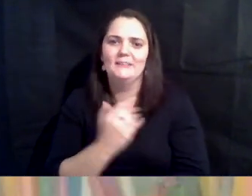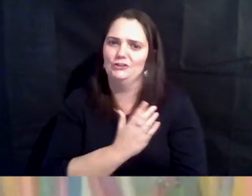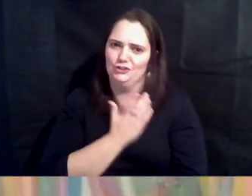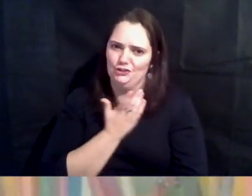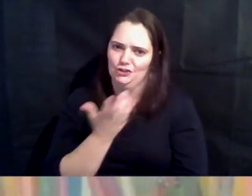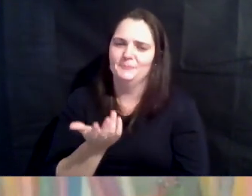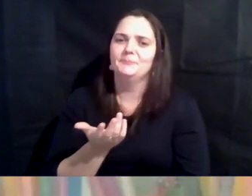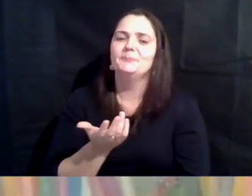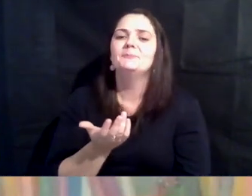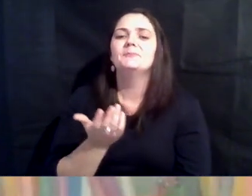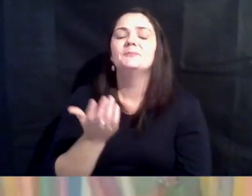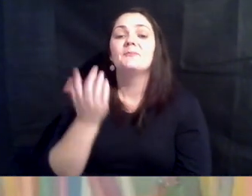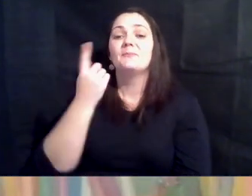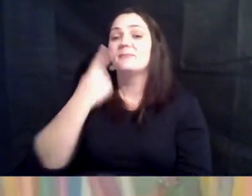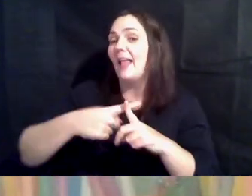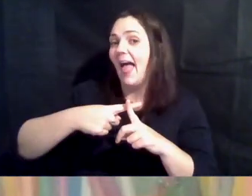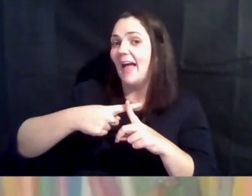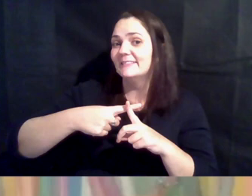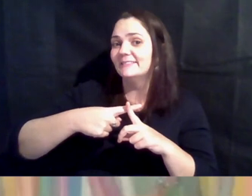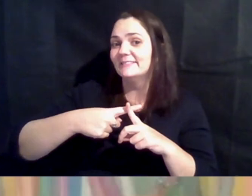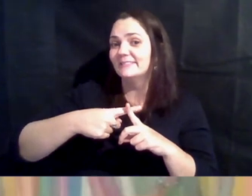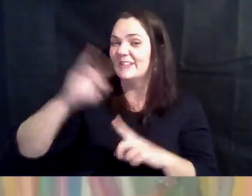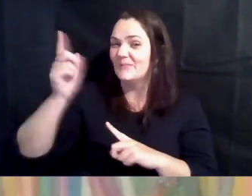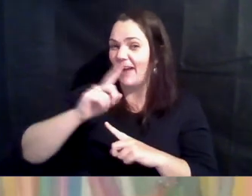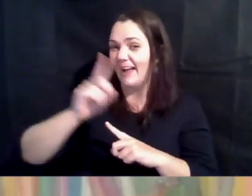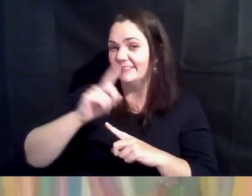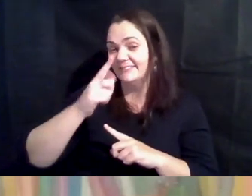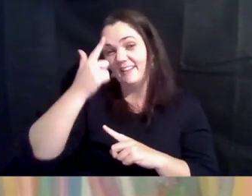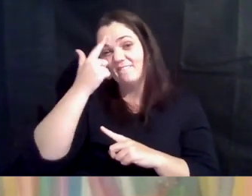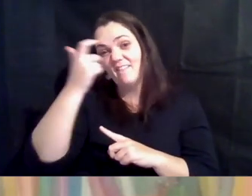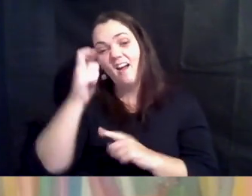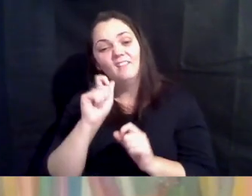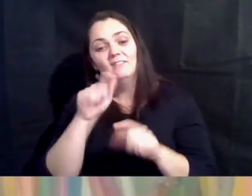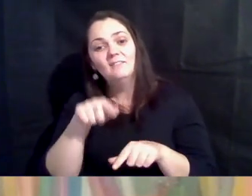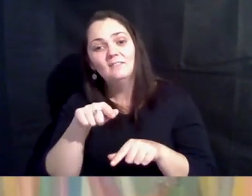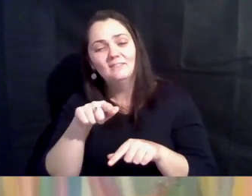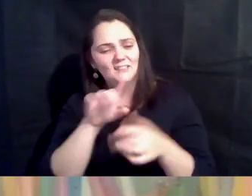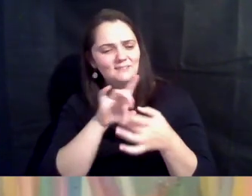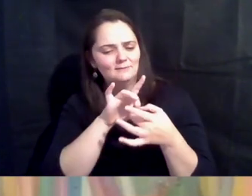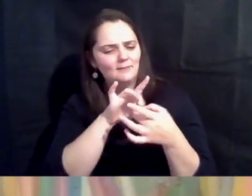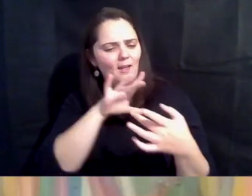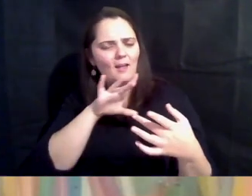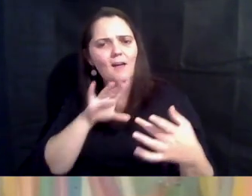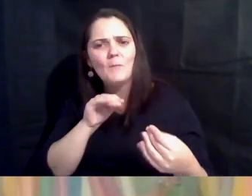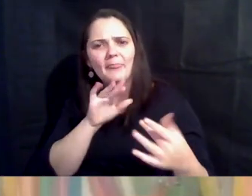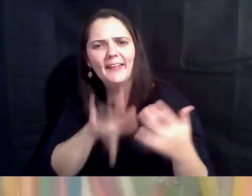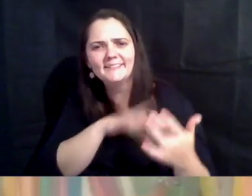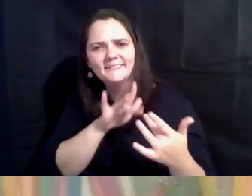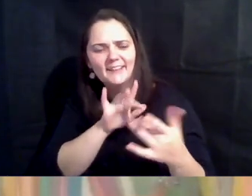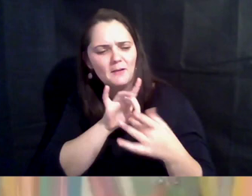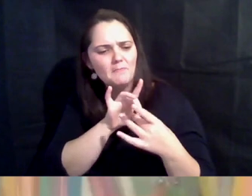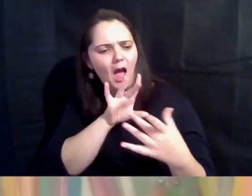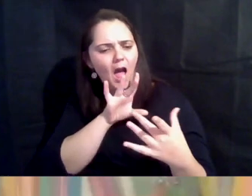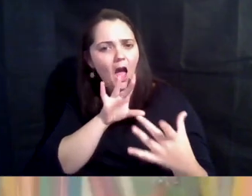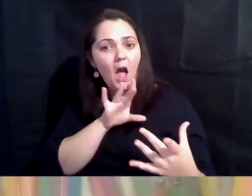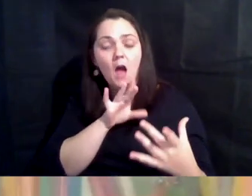my other best piece of information is to get off the internet and actually, like, when things open up again, go